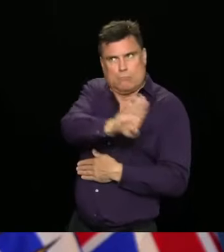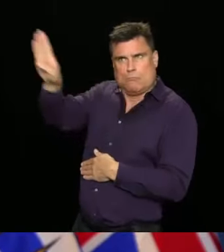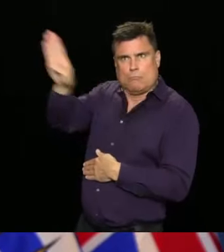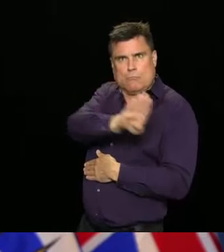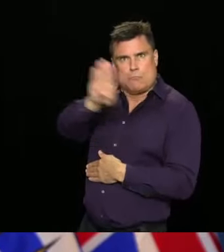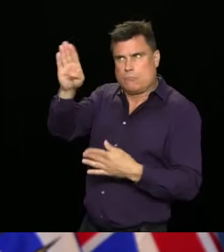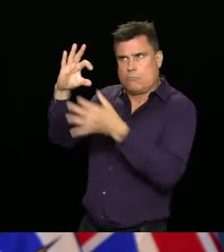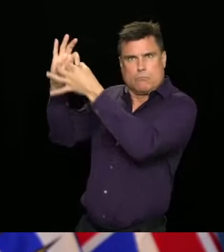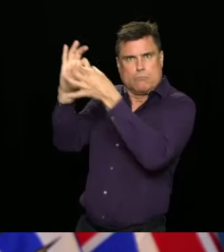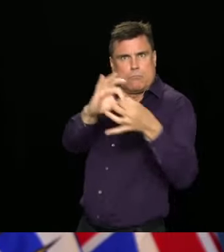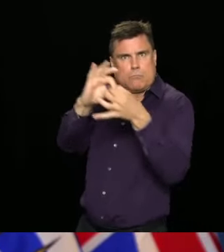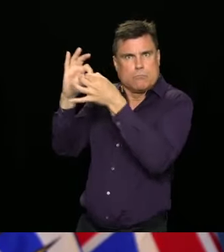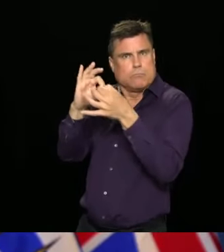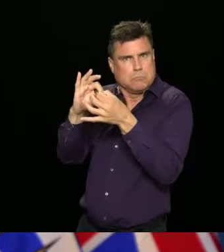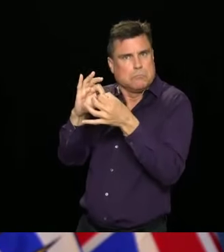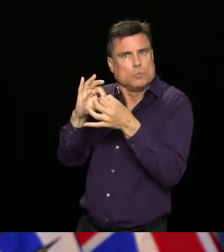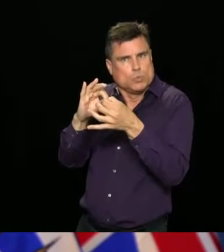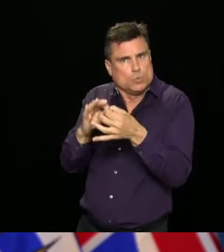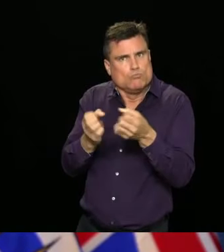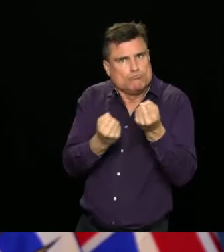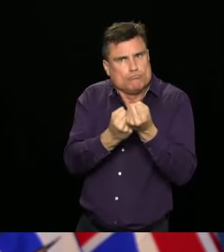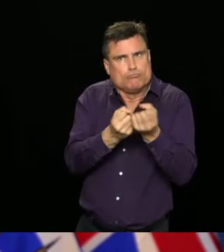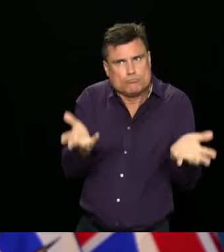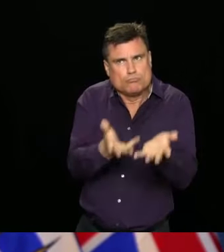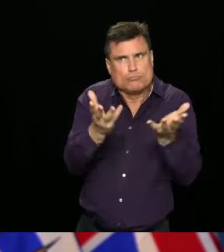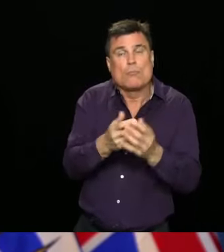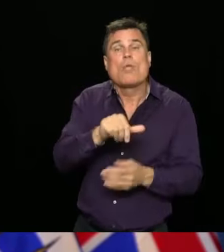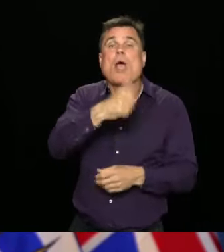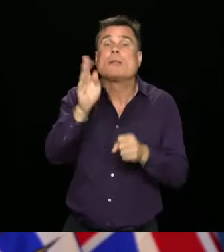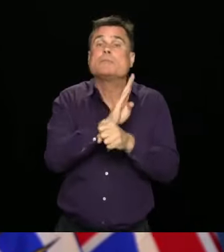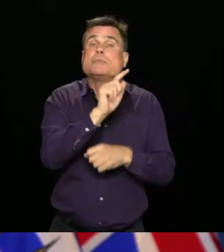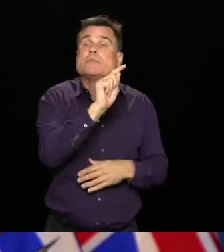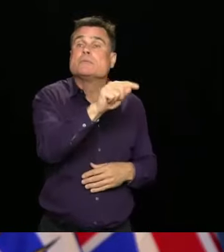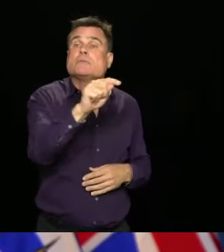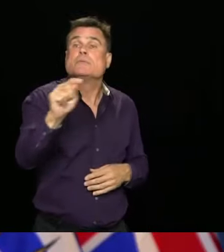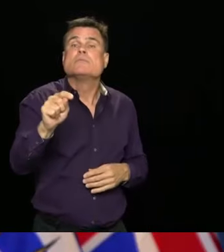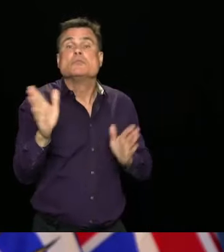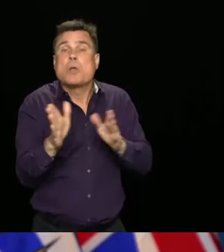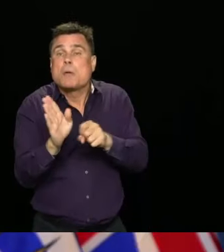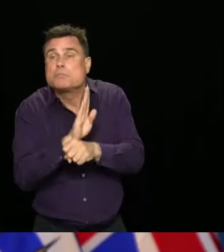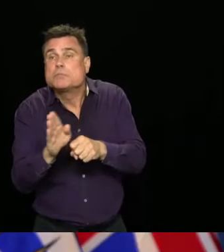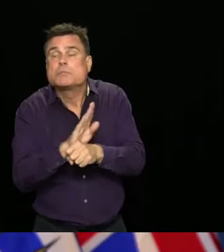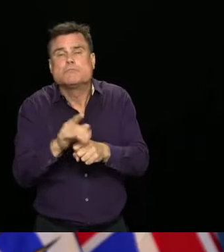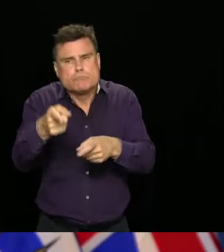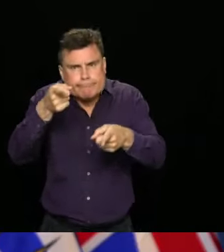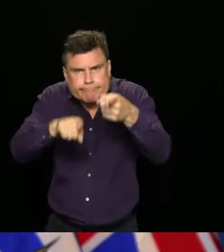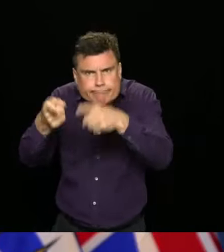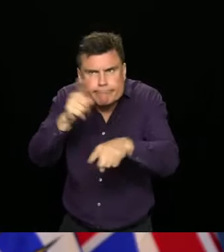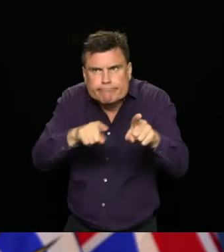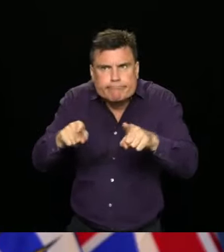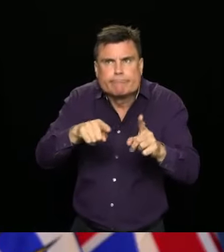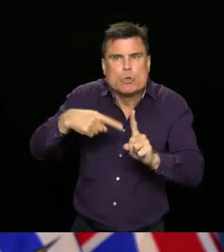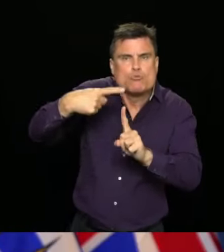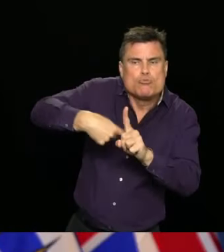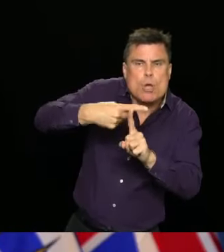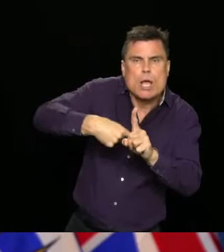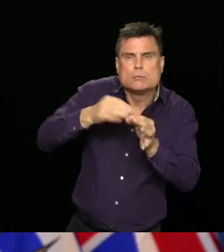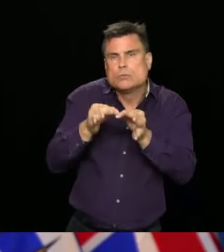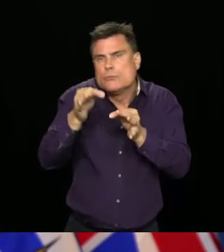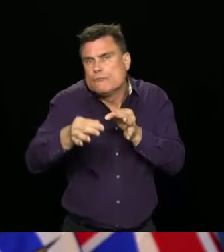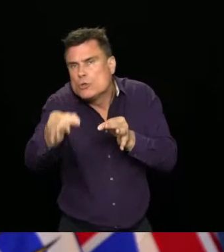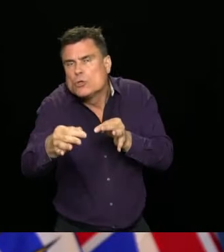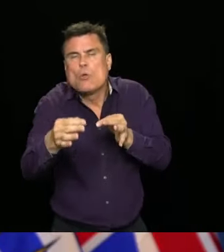that relationship to be built. We know there are other businesses that actually have agreements with their tenants around rent deferral, so some of those are